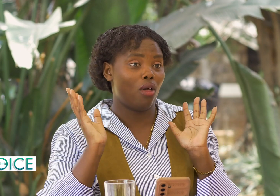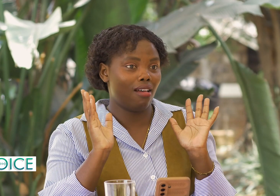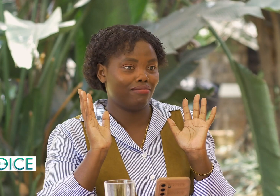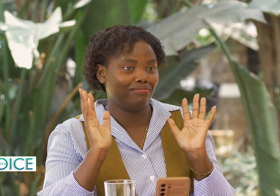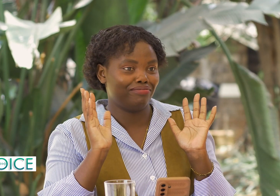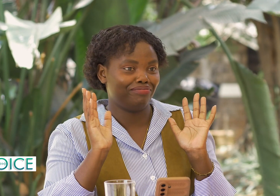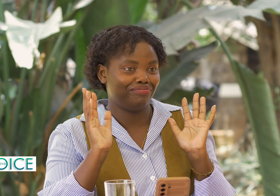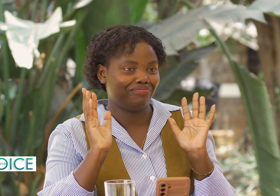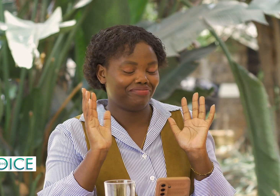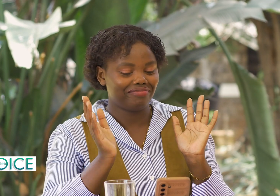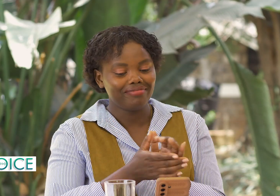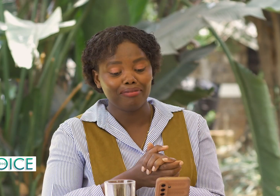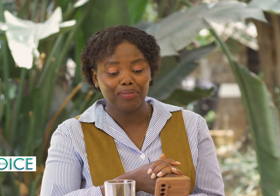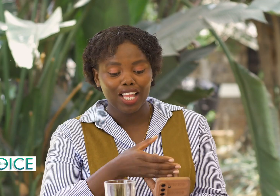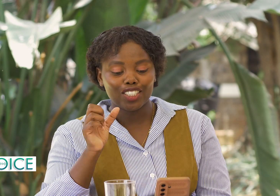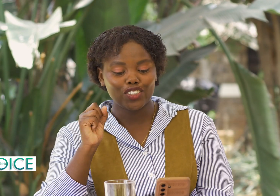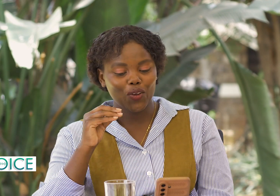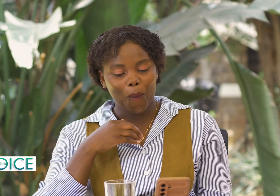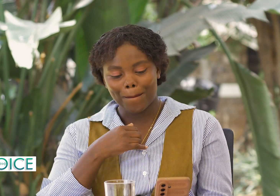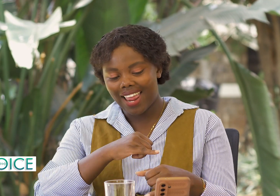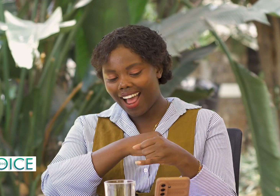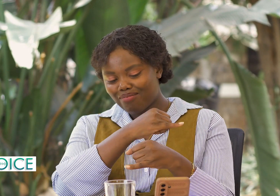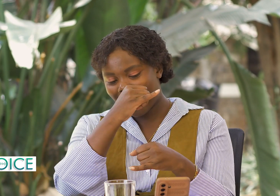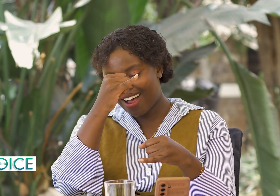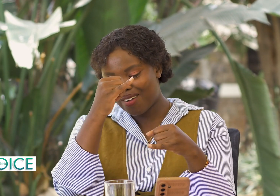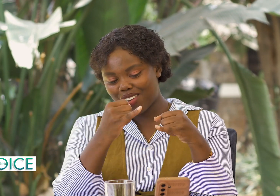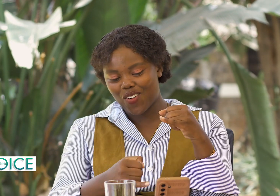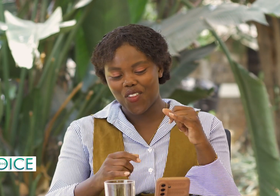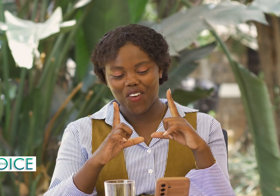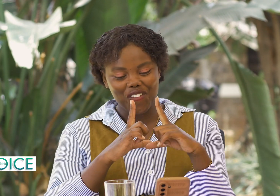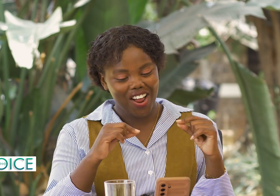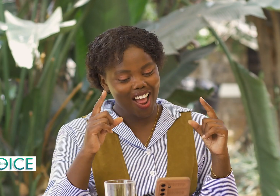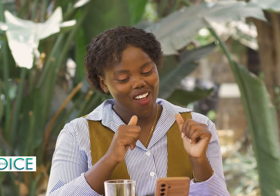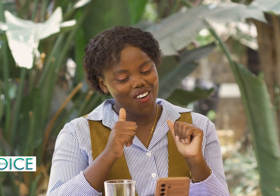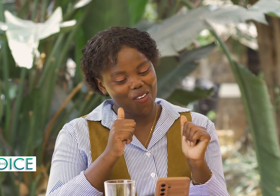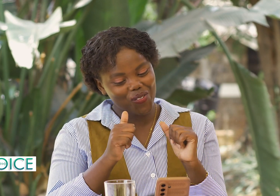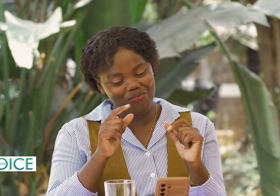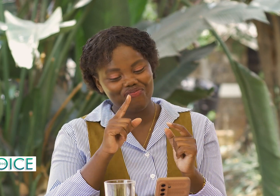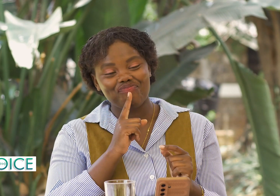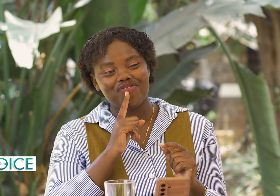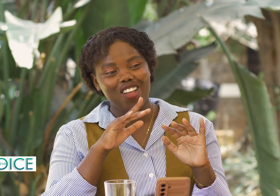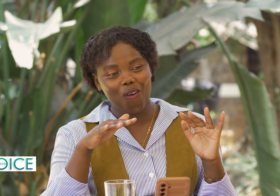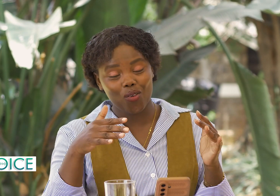But kindly look for help. Basic help, you can find it anywhere. Yeah.